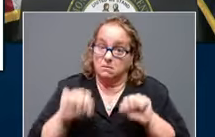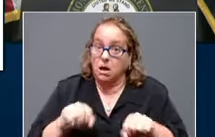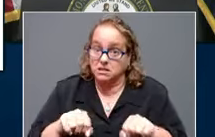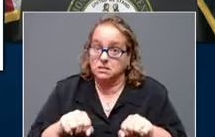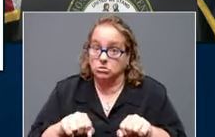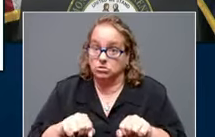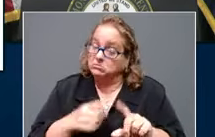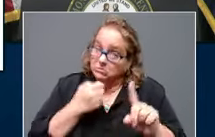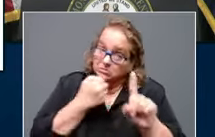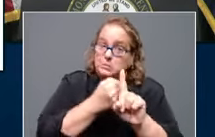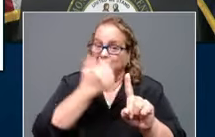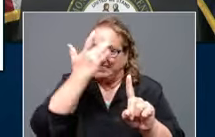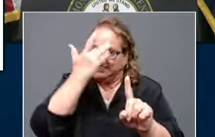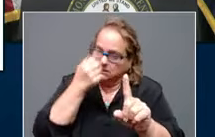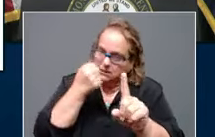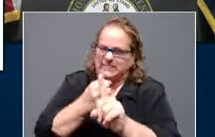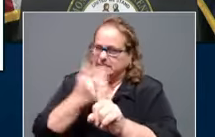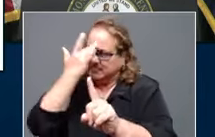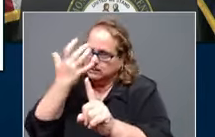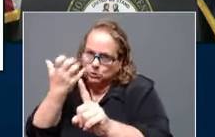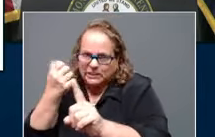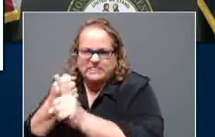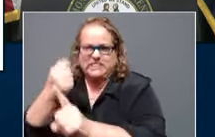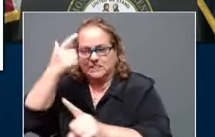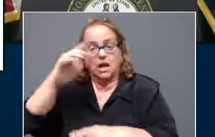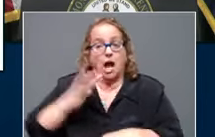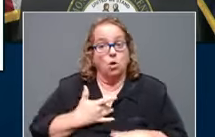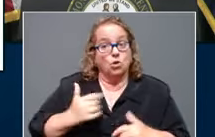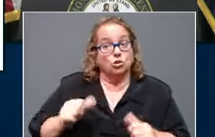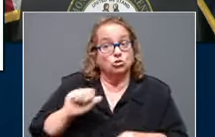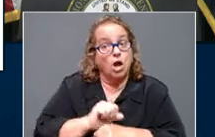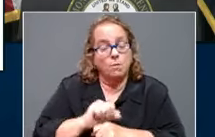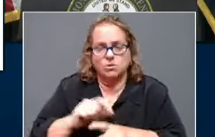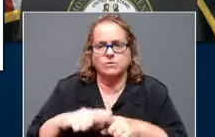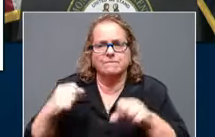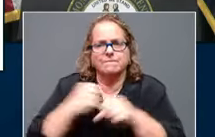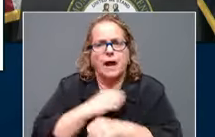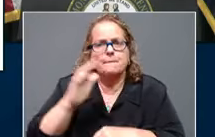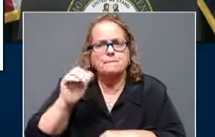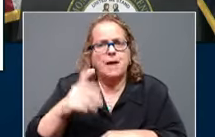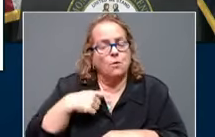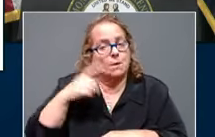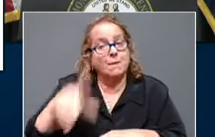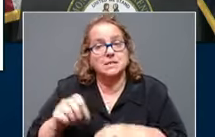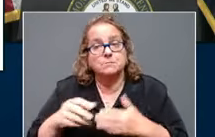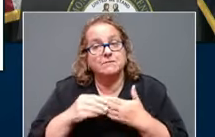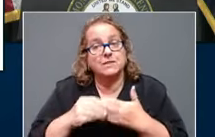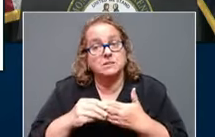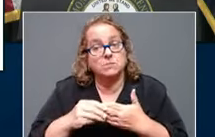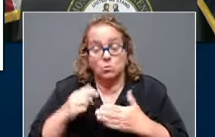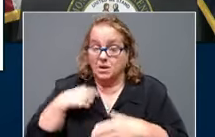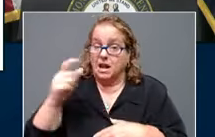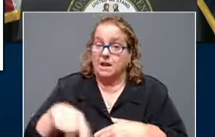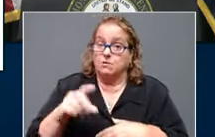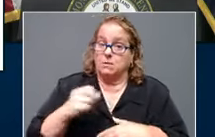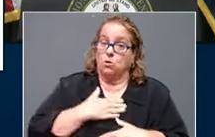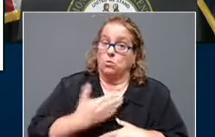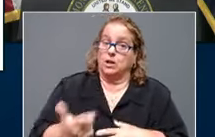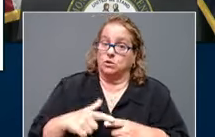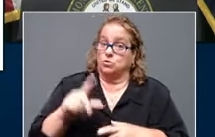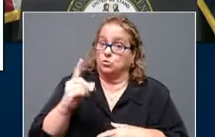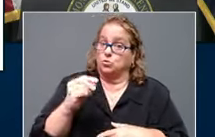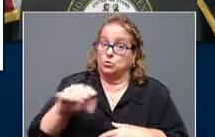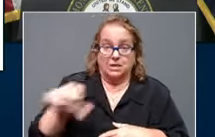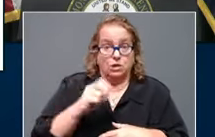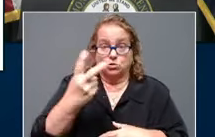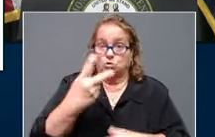Kentucky counties. First, when we look at geography, we don't have any new counties over 50%. That needs